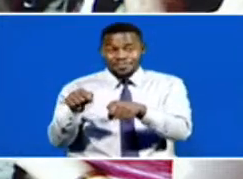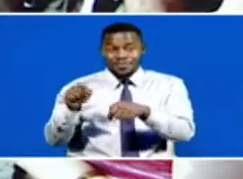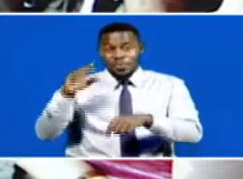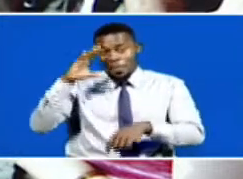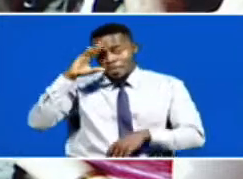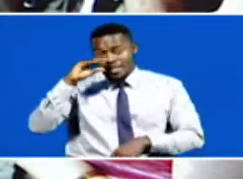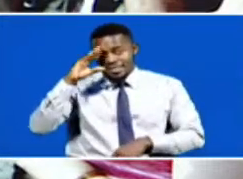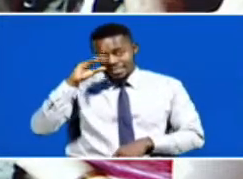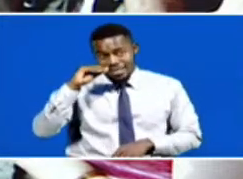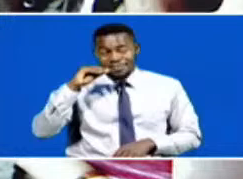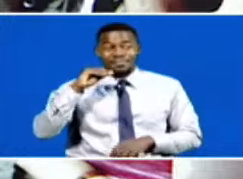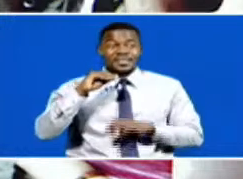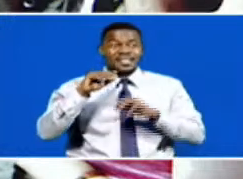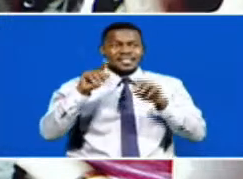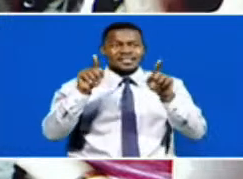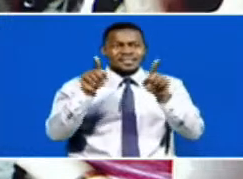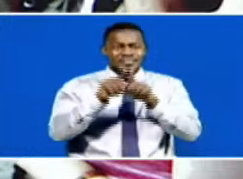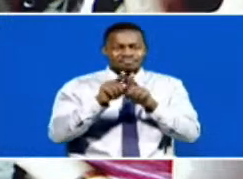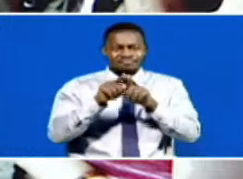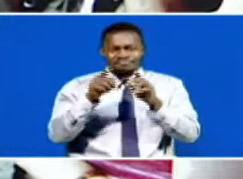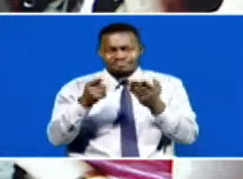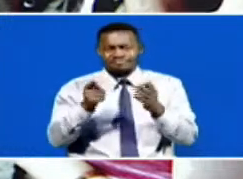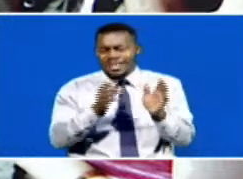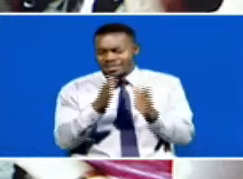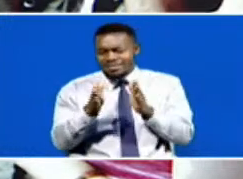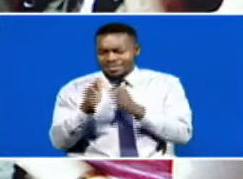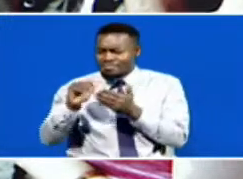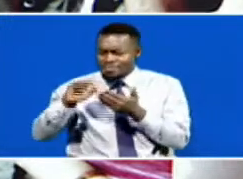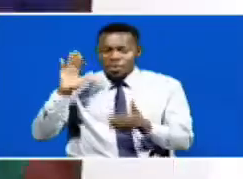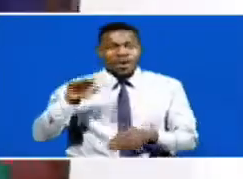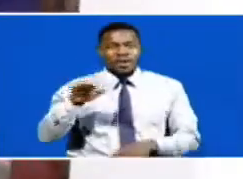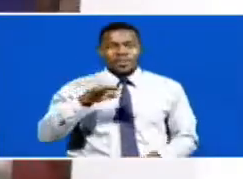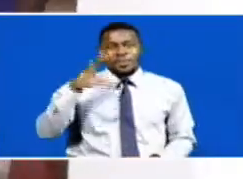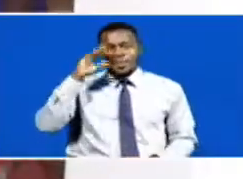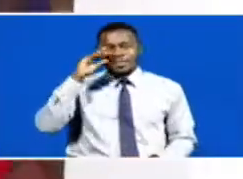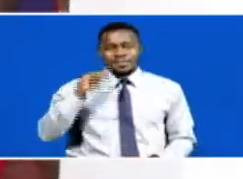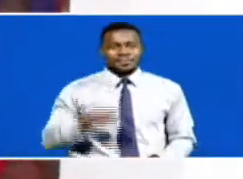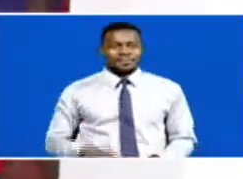reports, tourists continue to arrive at the coast ahead of Christmas.